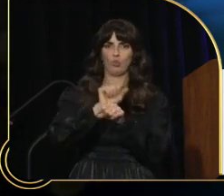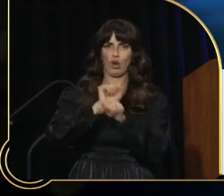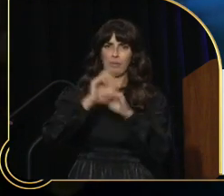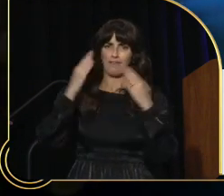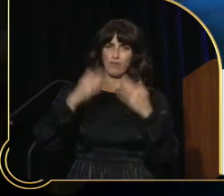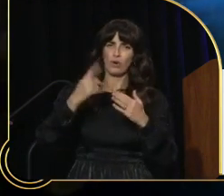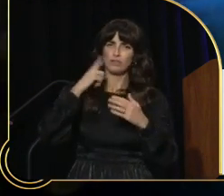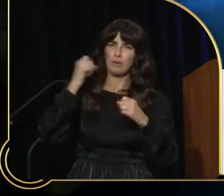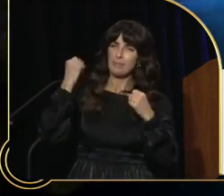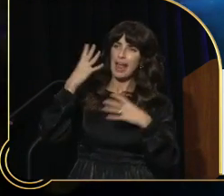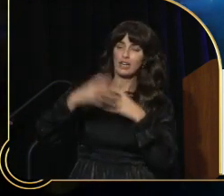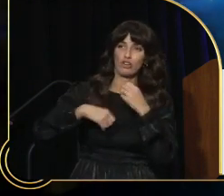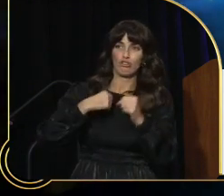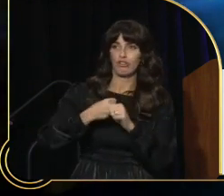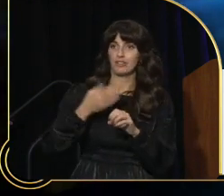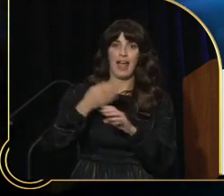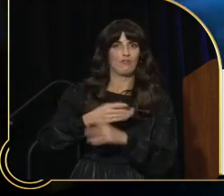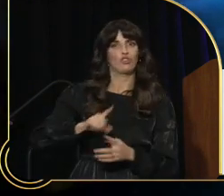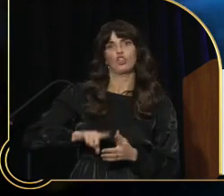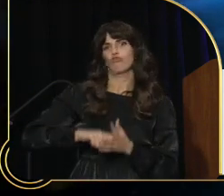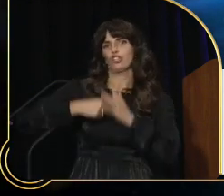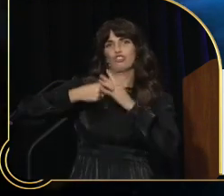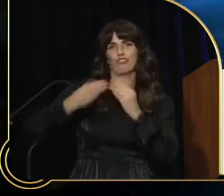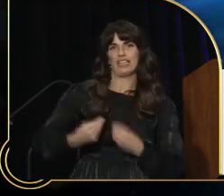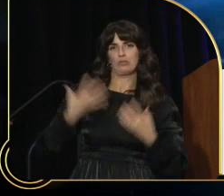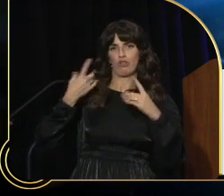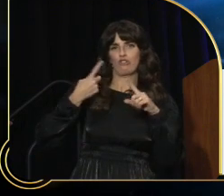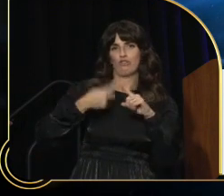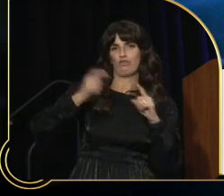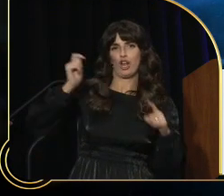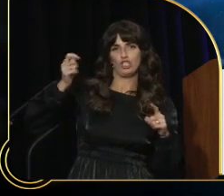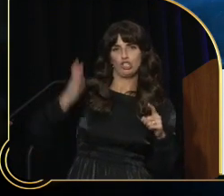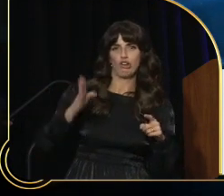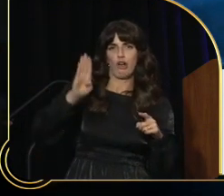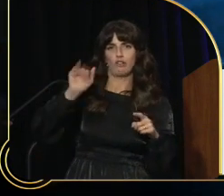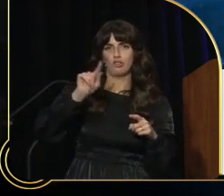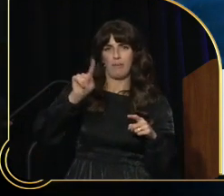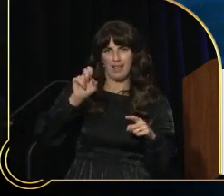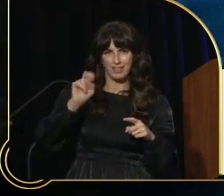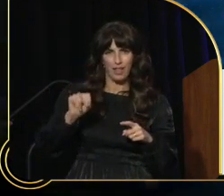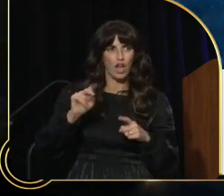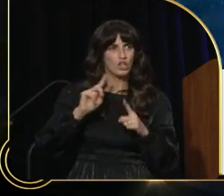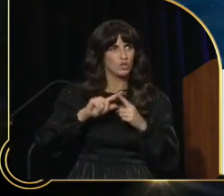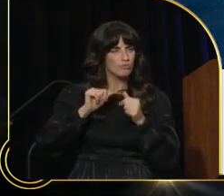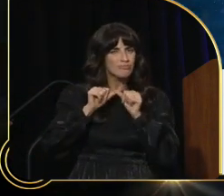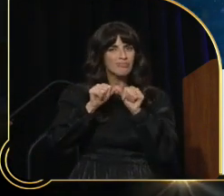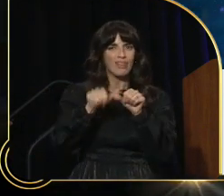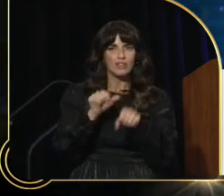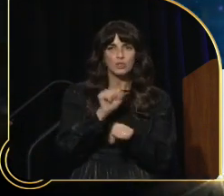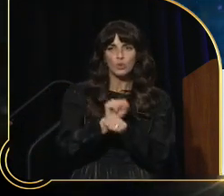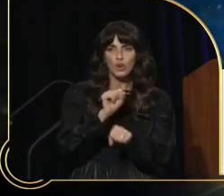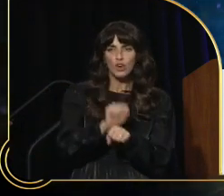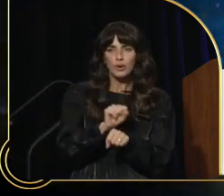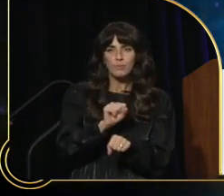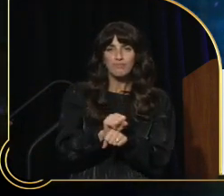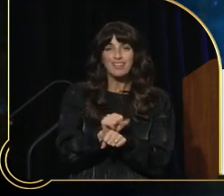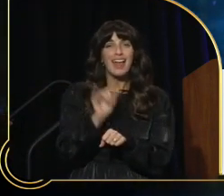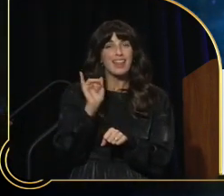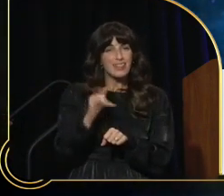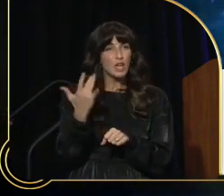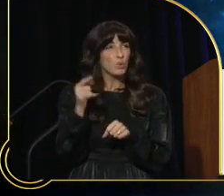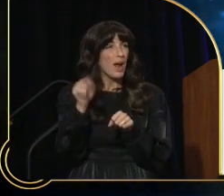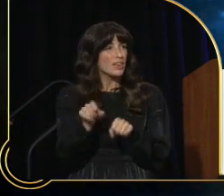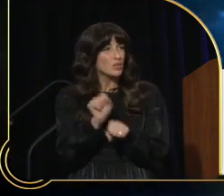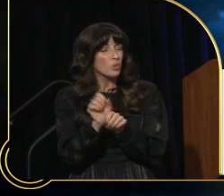inspiration of Judge Bazelon to do the work that you've done. It's a reminder of why this work matters so